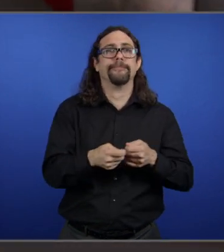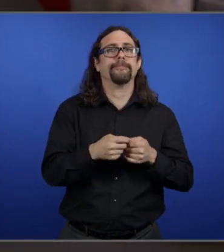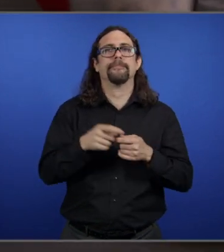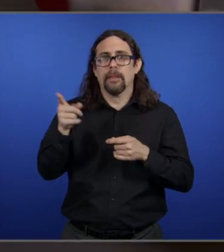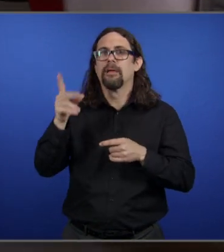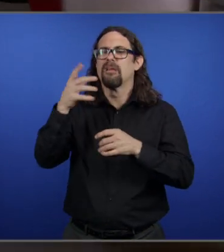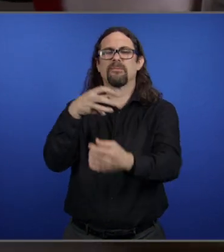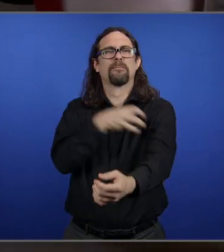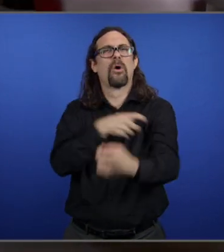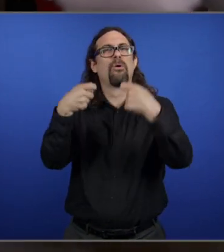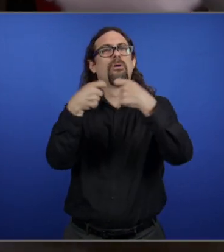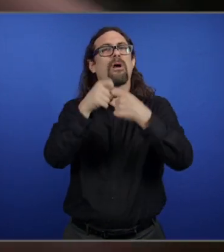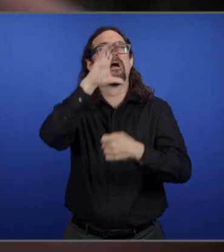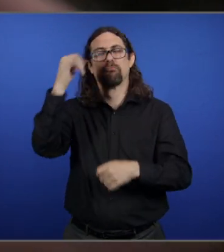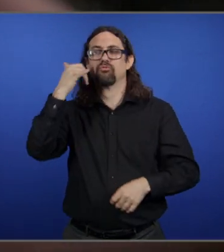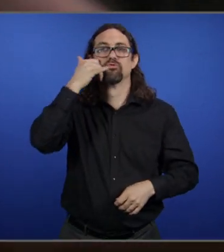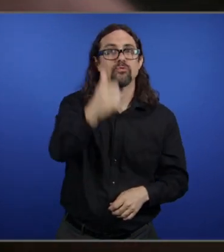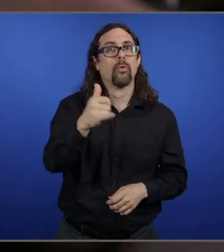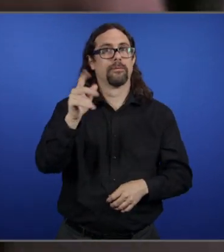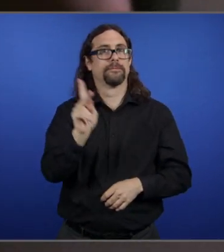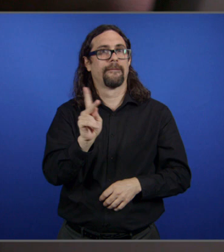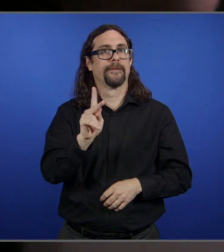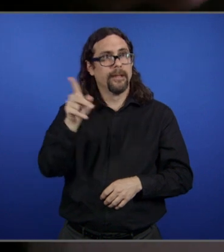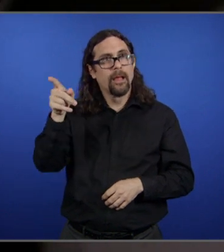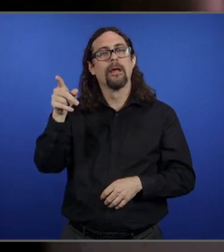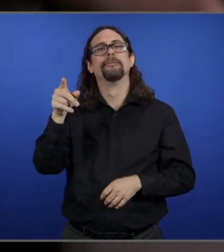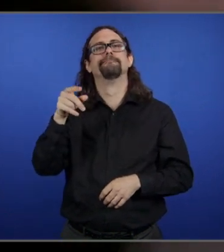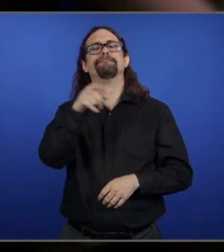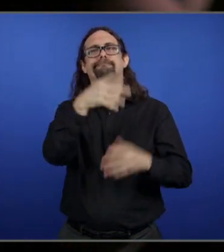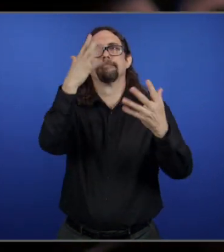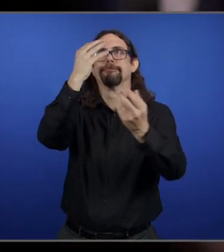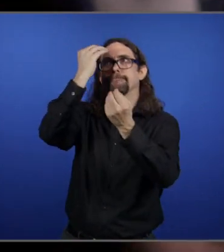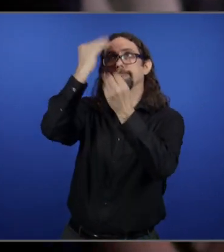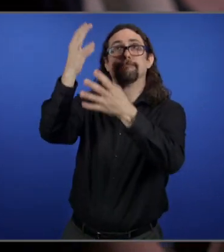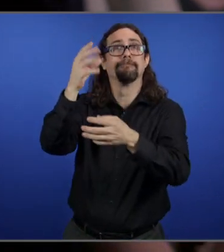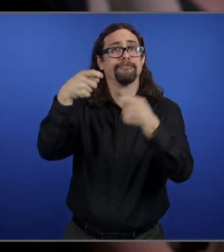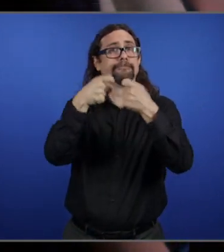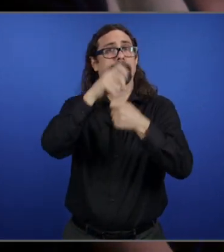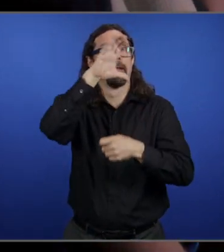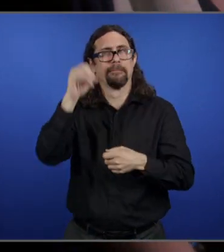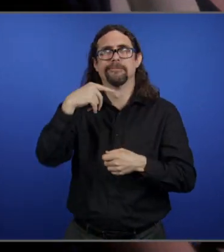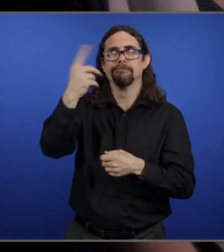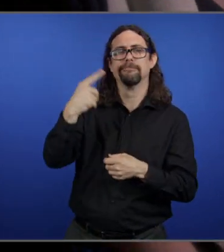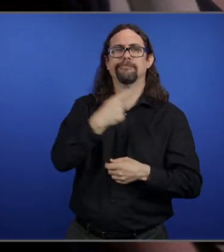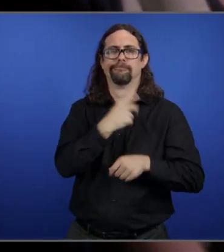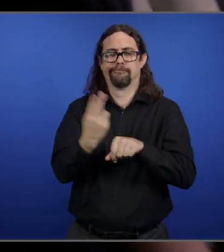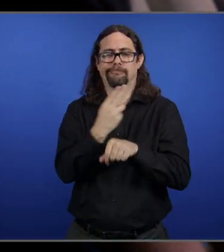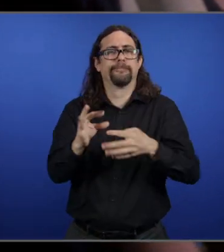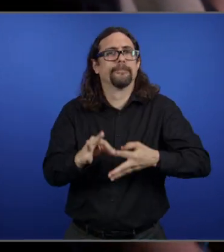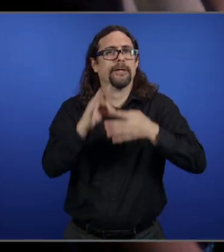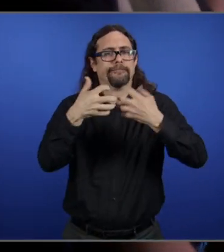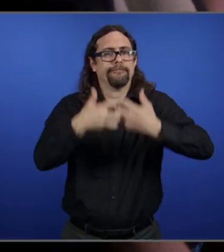We were playing cards, passing the time, when the power company called Kevin. He had registered with them as a life-sustaining